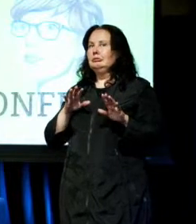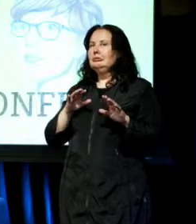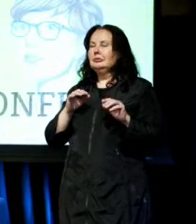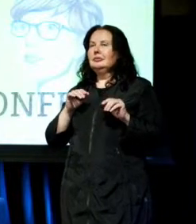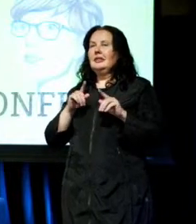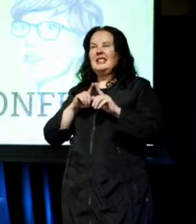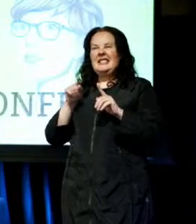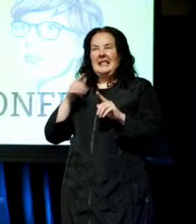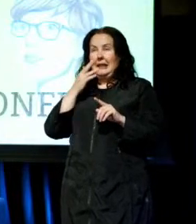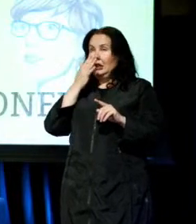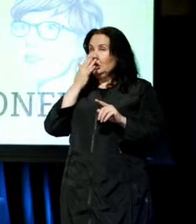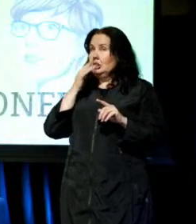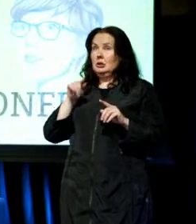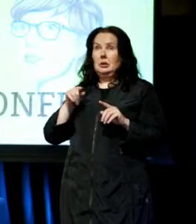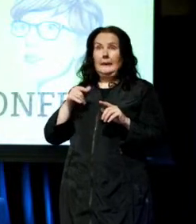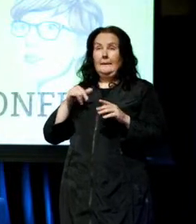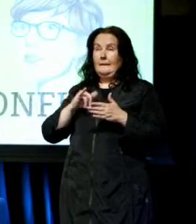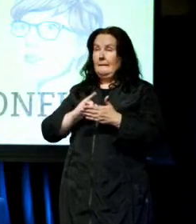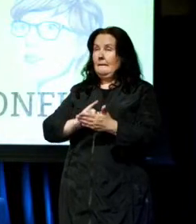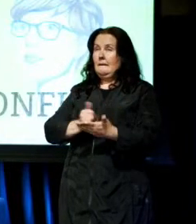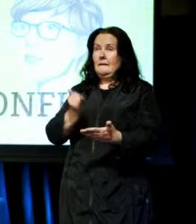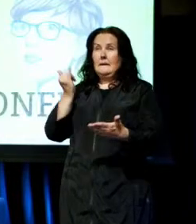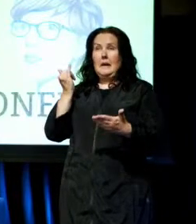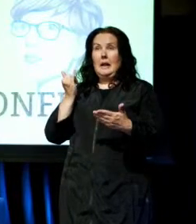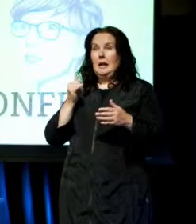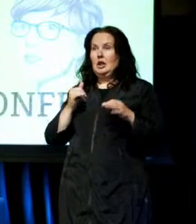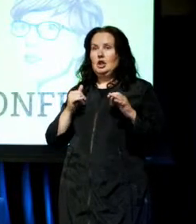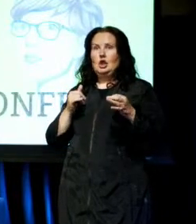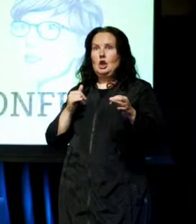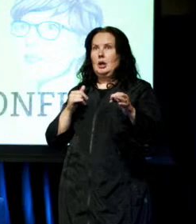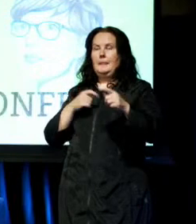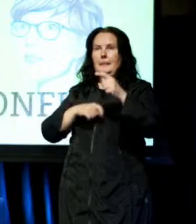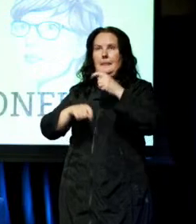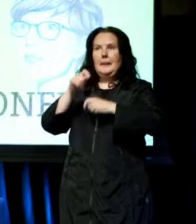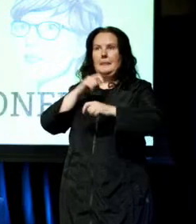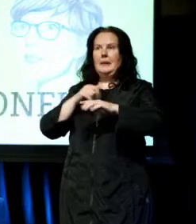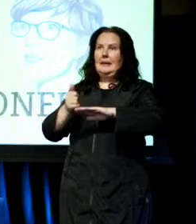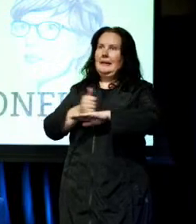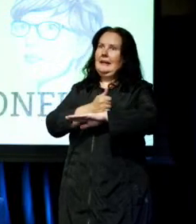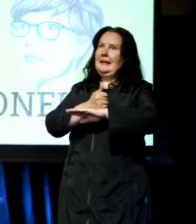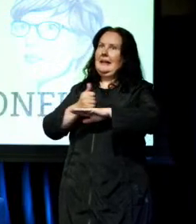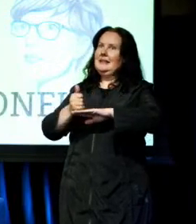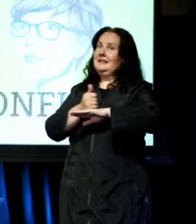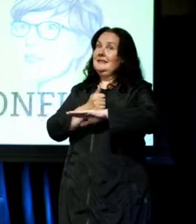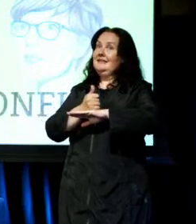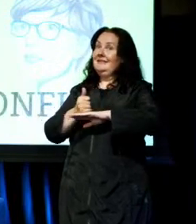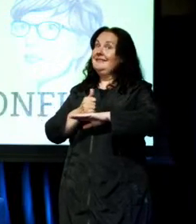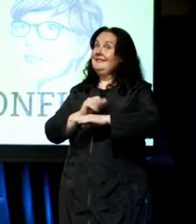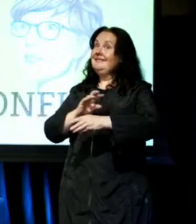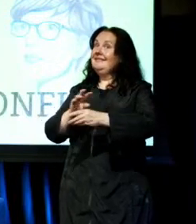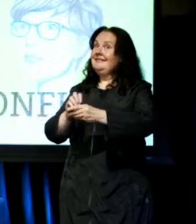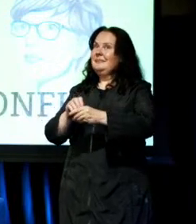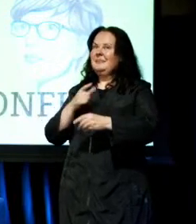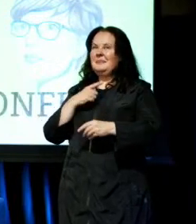that age, they've failed out of being guide dog puppies, and that's when they go into acting.